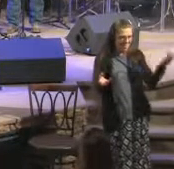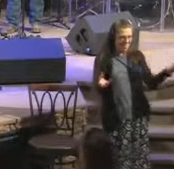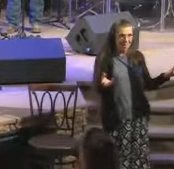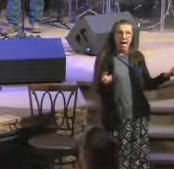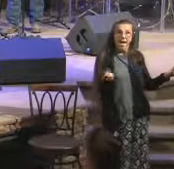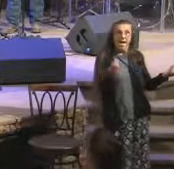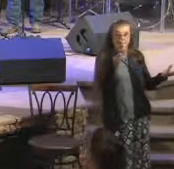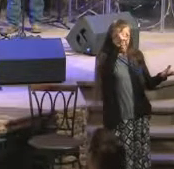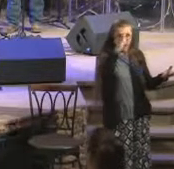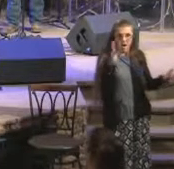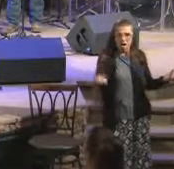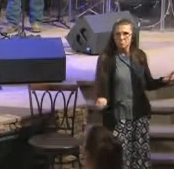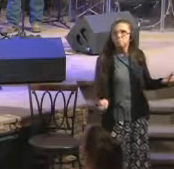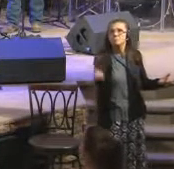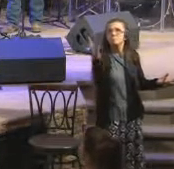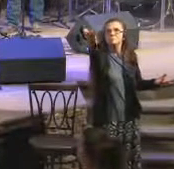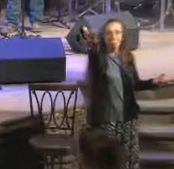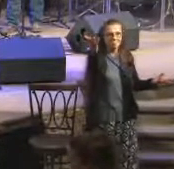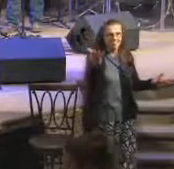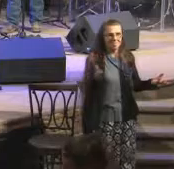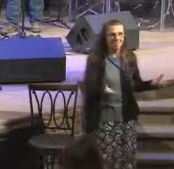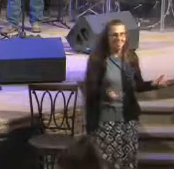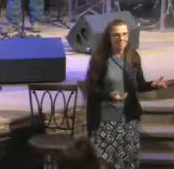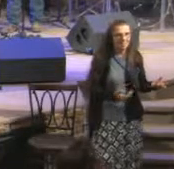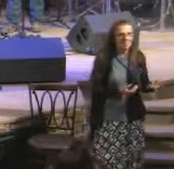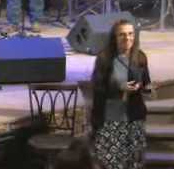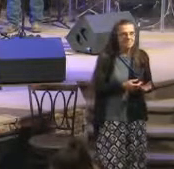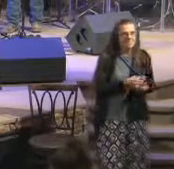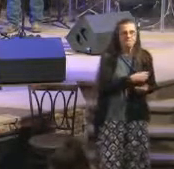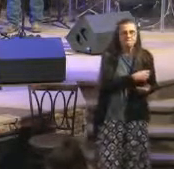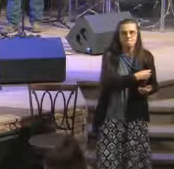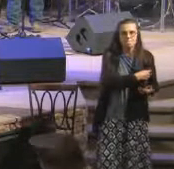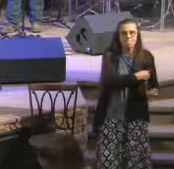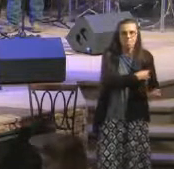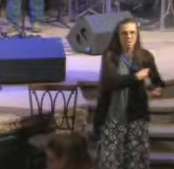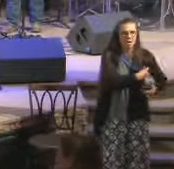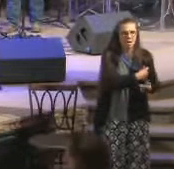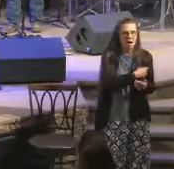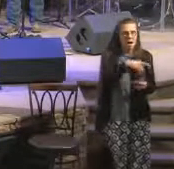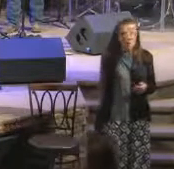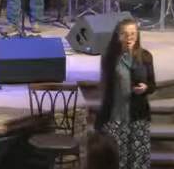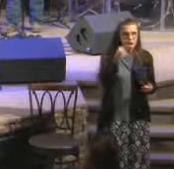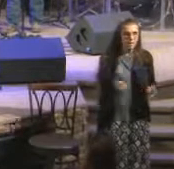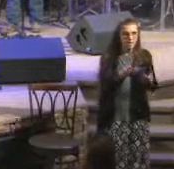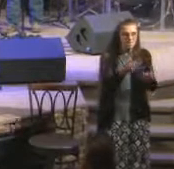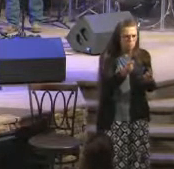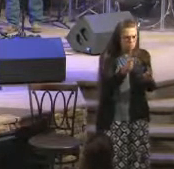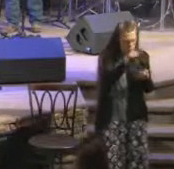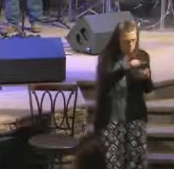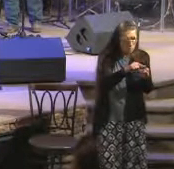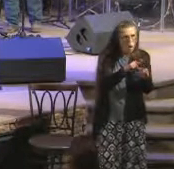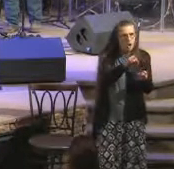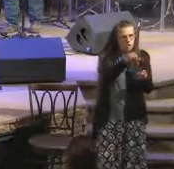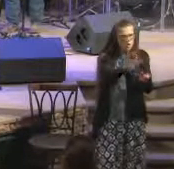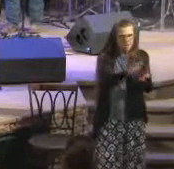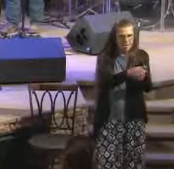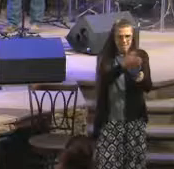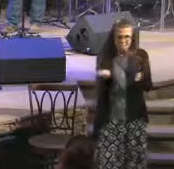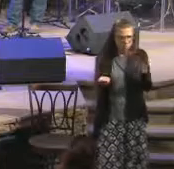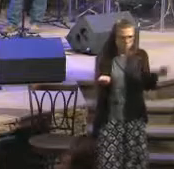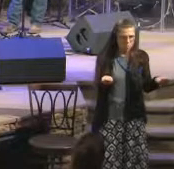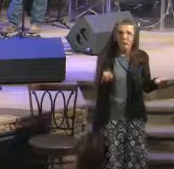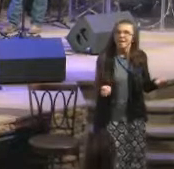back. Just like the parable of the talents. God gives you a little, you can double that and give it back